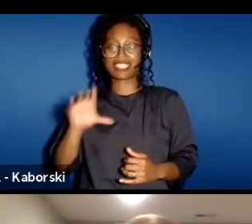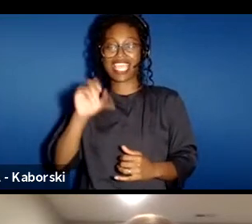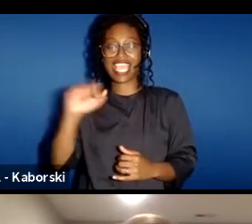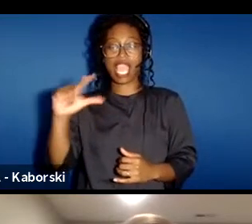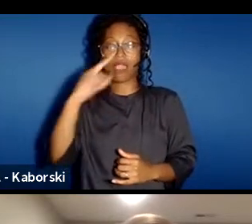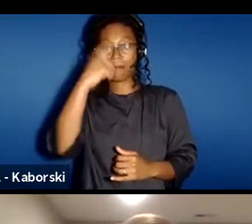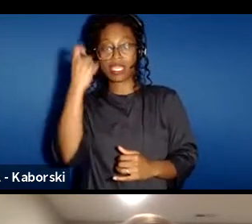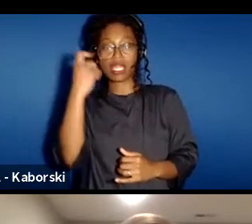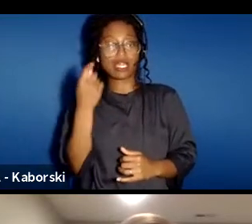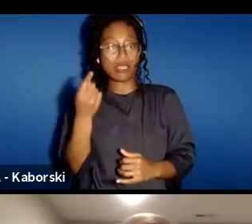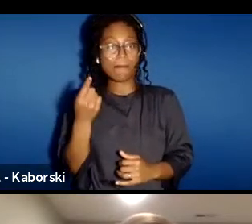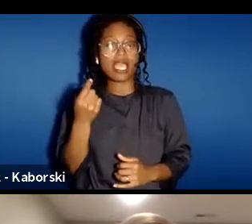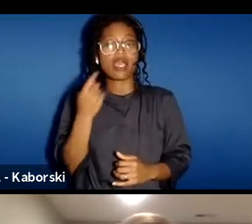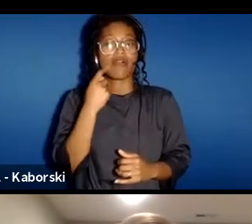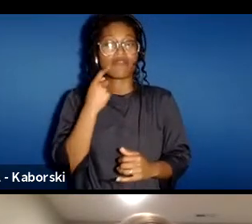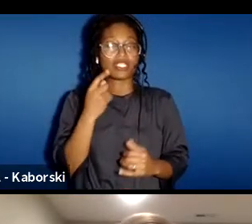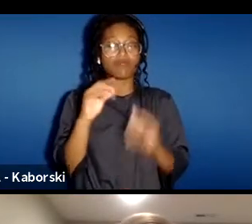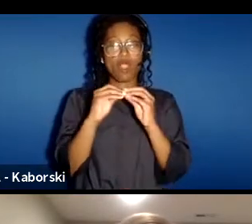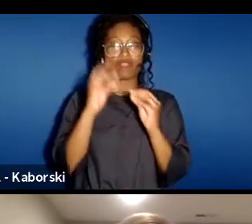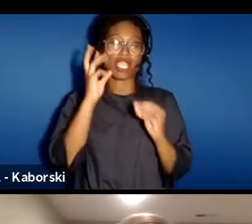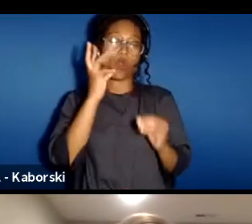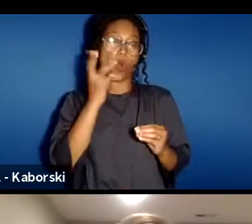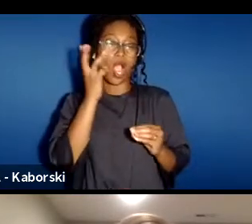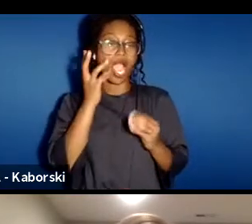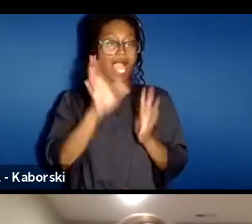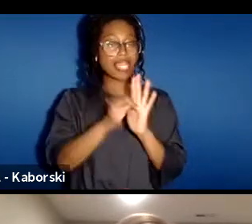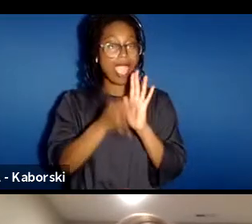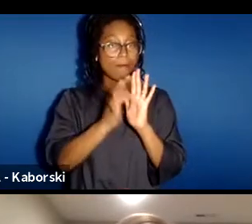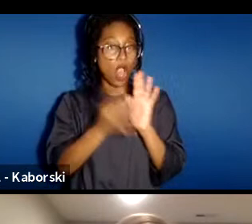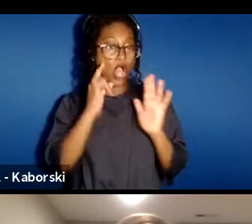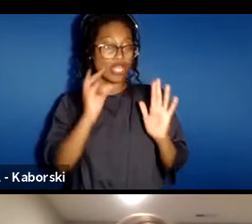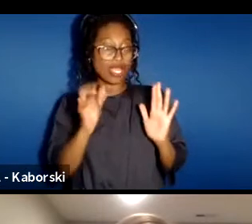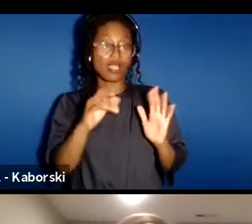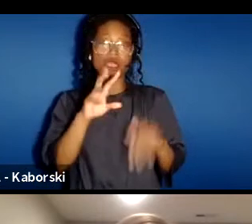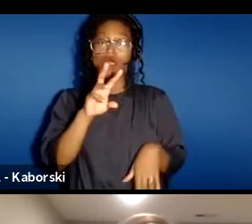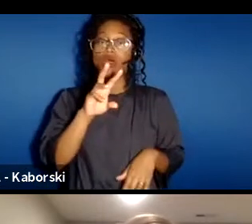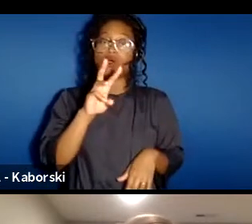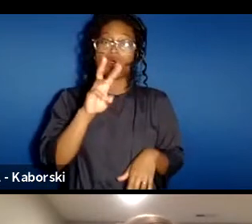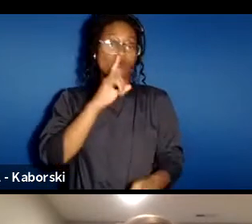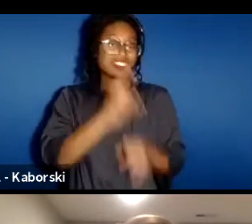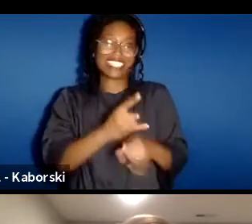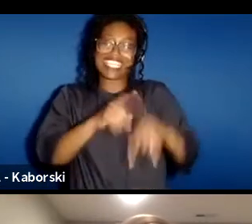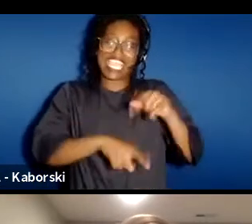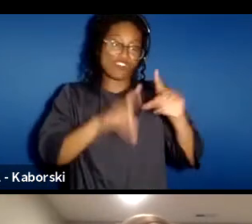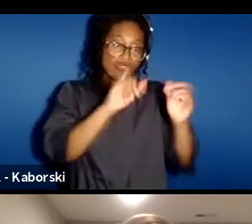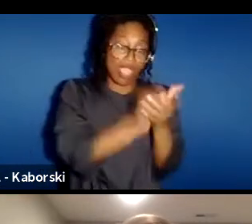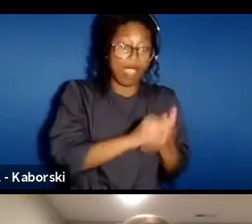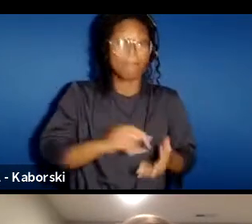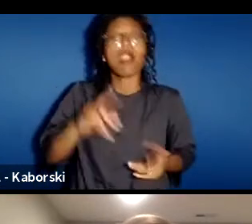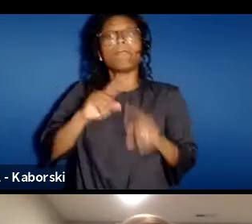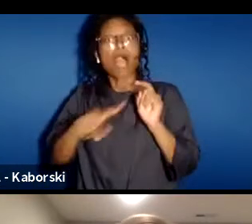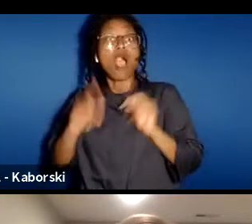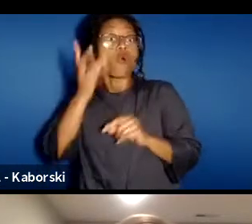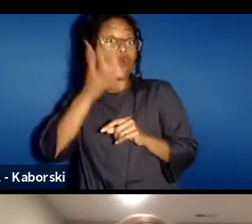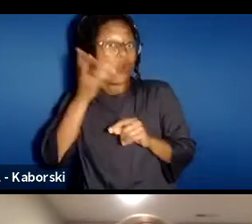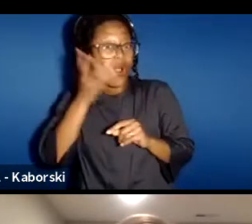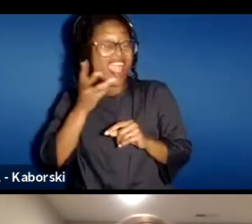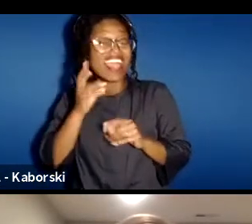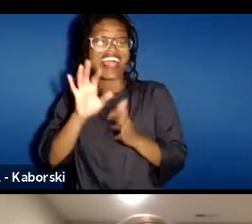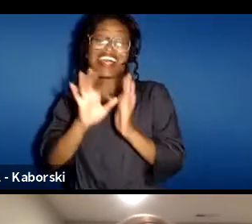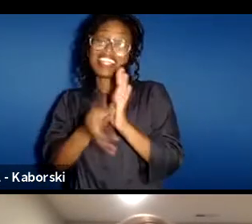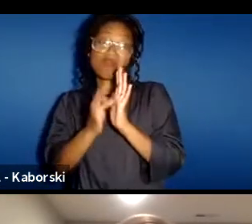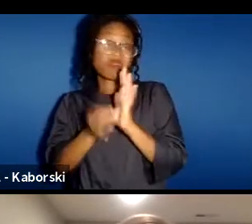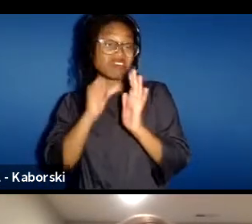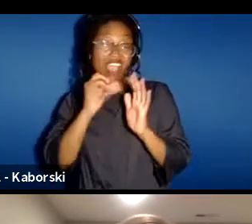this lawless wine label look going on to them. Whiskey can't play by those rules, but wine labels, there's not a lot of rules to a